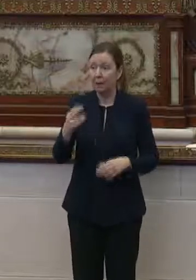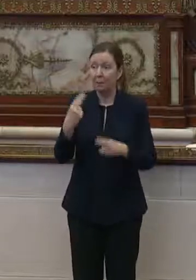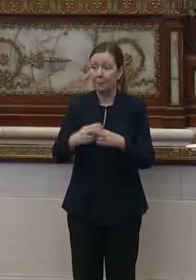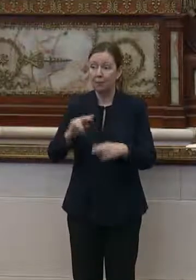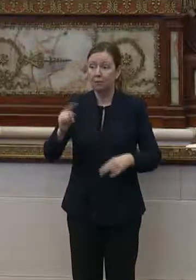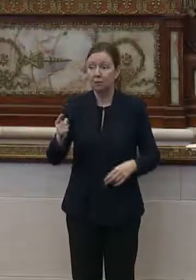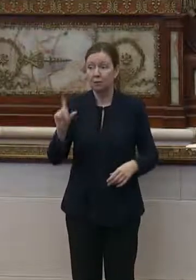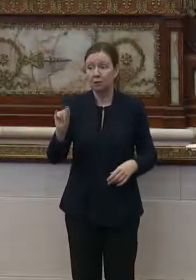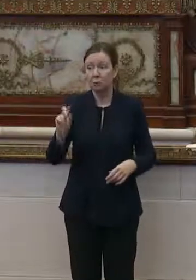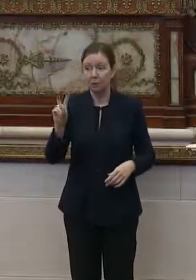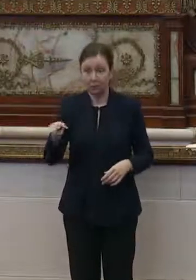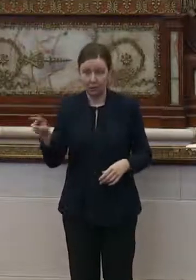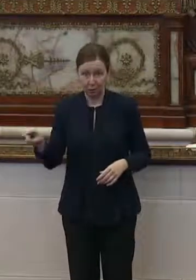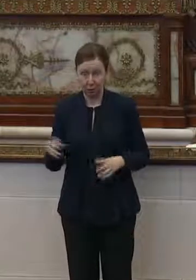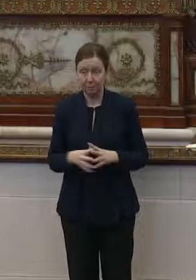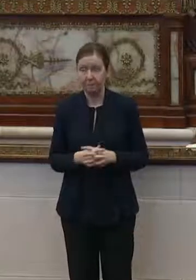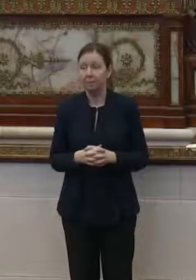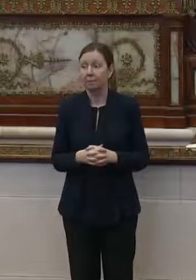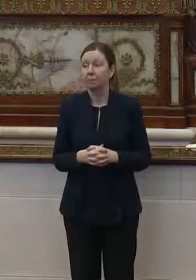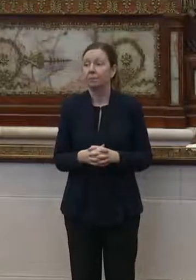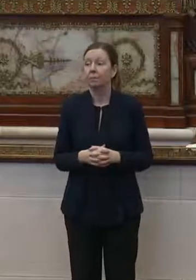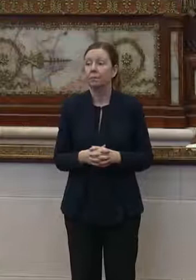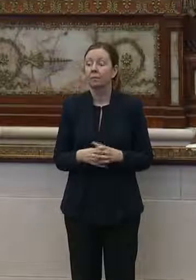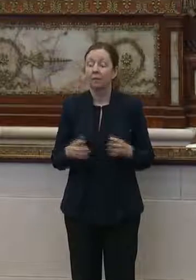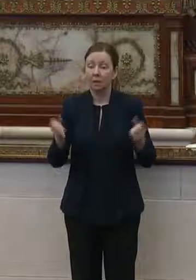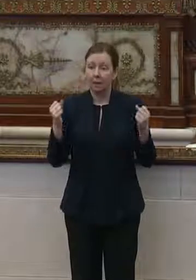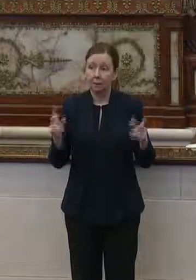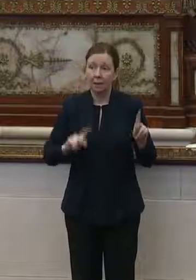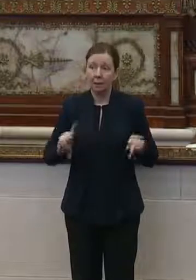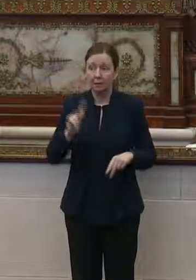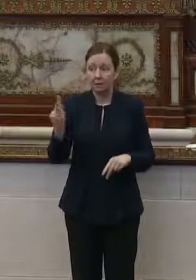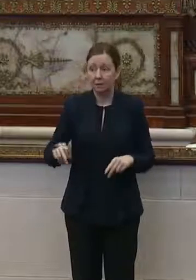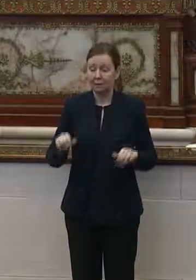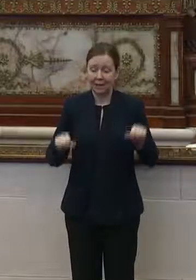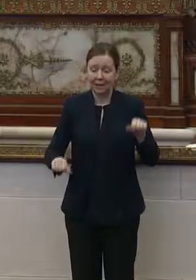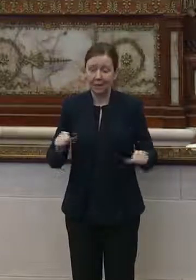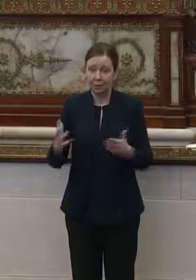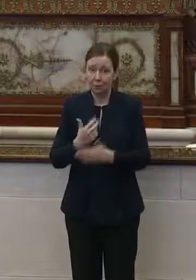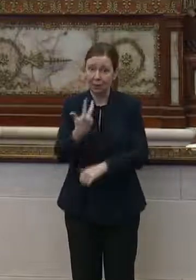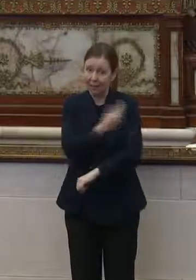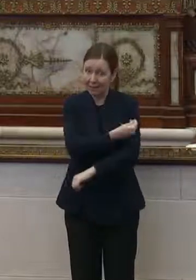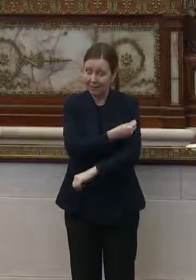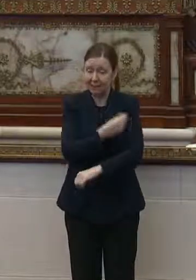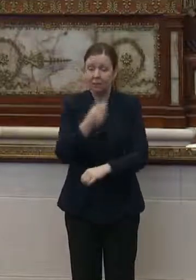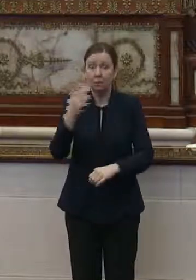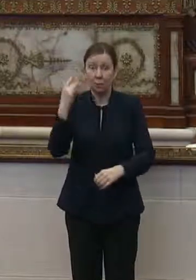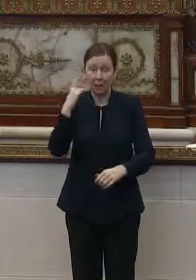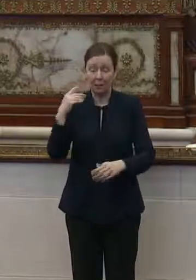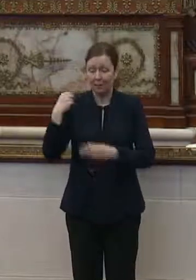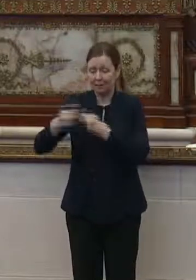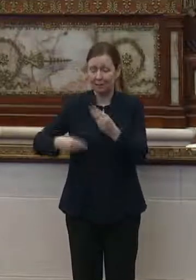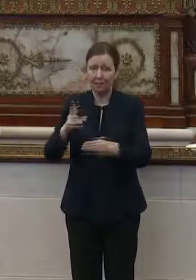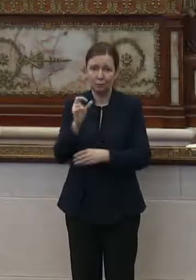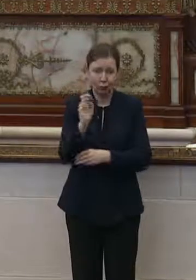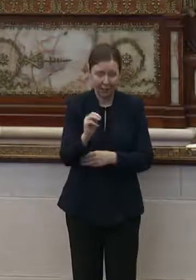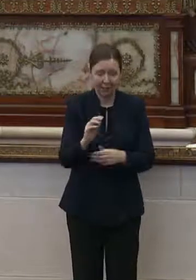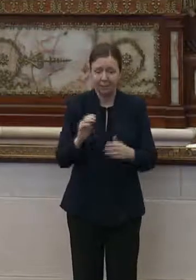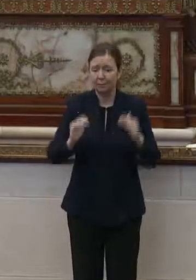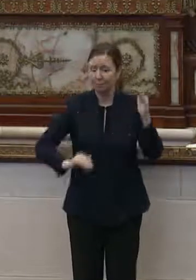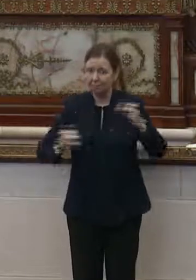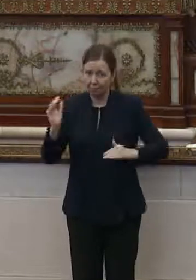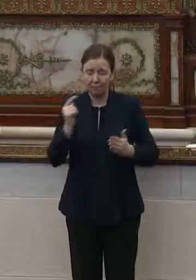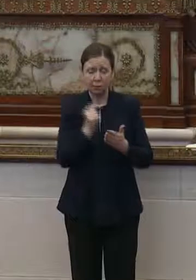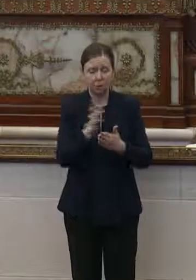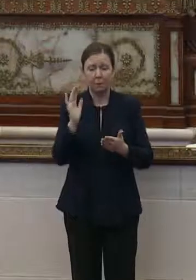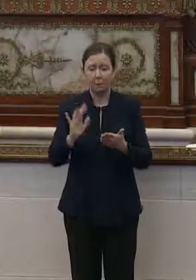1st, 2022. While many Philadelphians are hesitant to be vaccinated, in part because of the legacy of racism and inequitable treatment